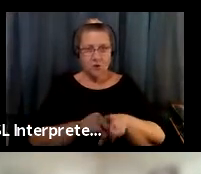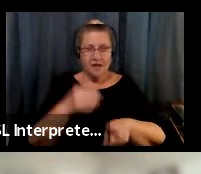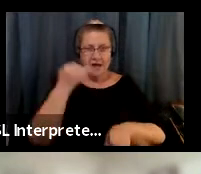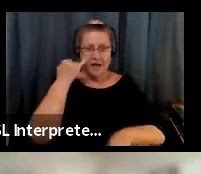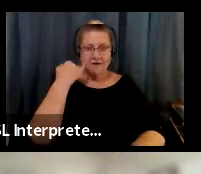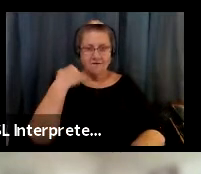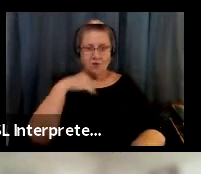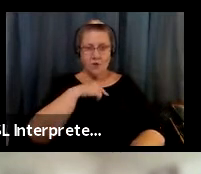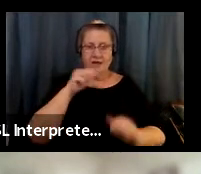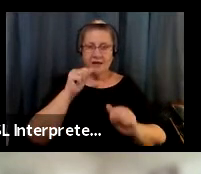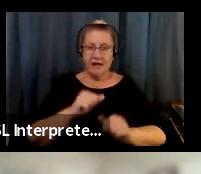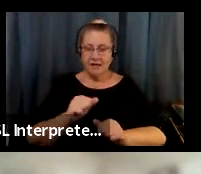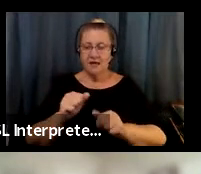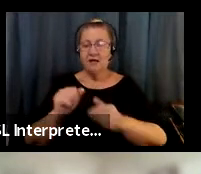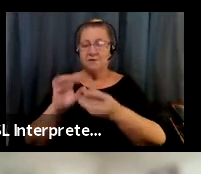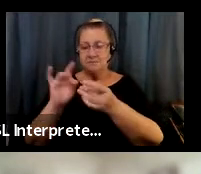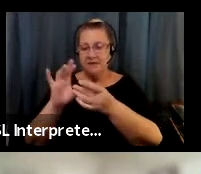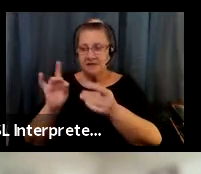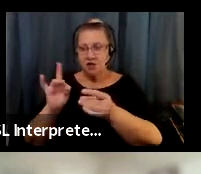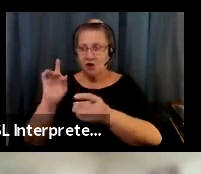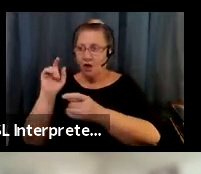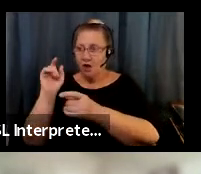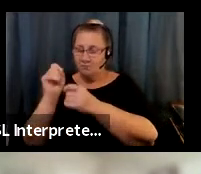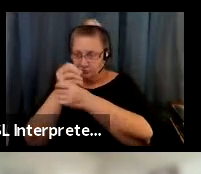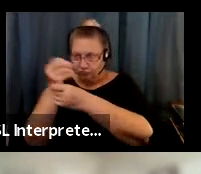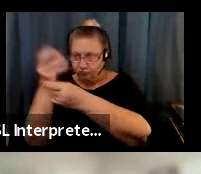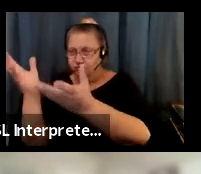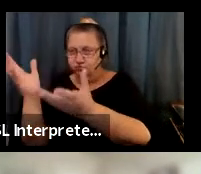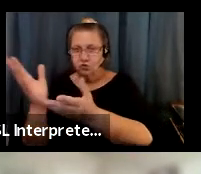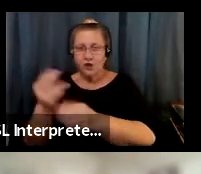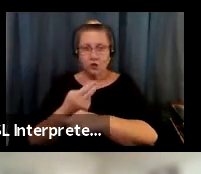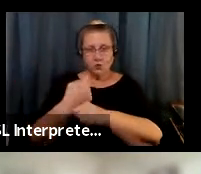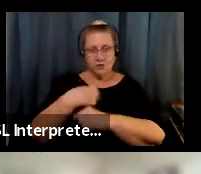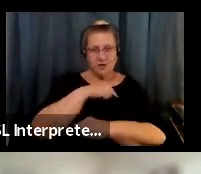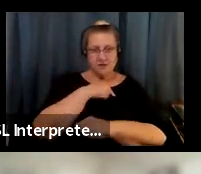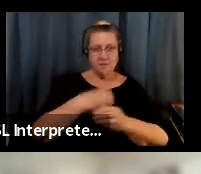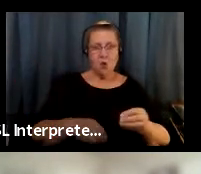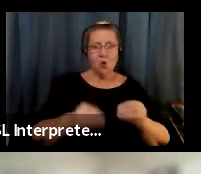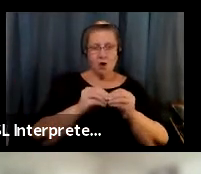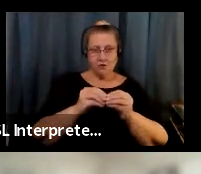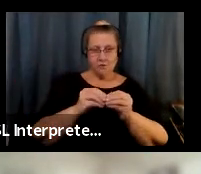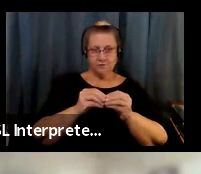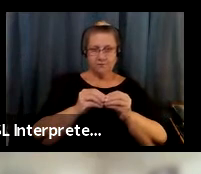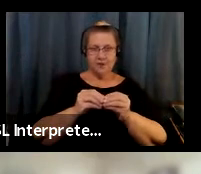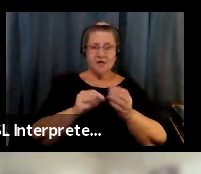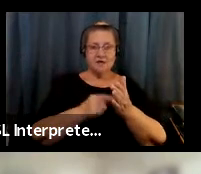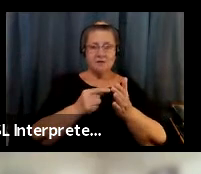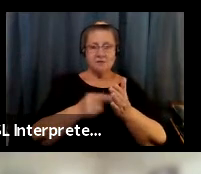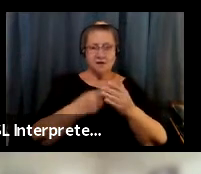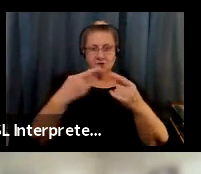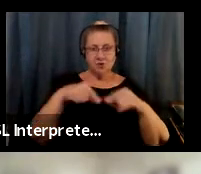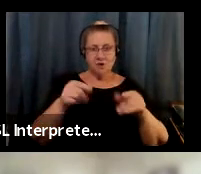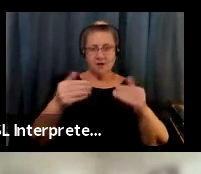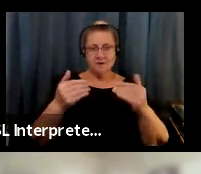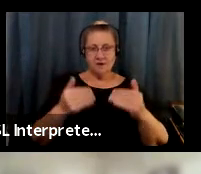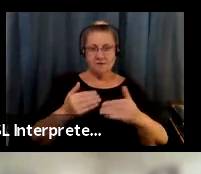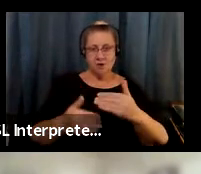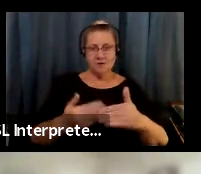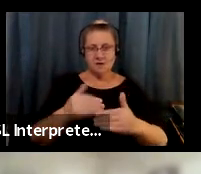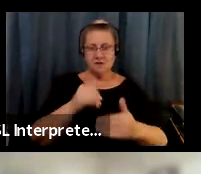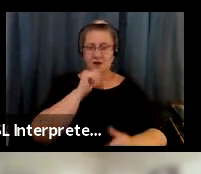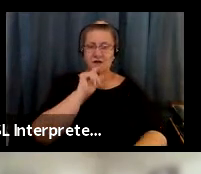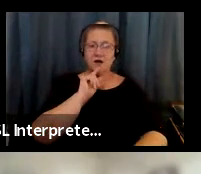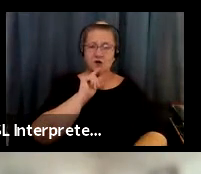we can get the message out, please utilize us. There were times during the process where I was unsure